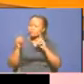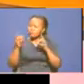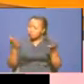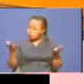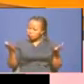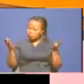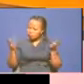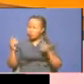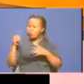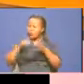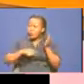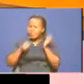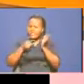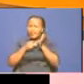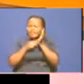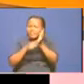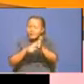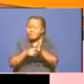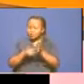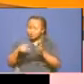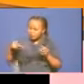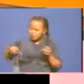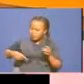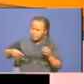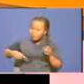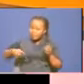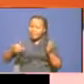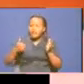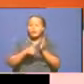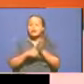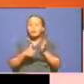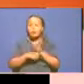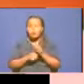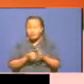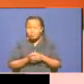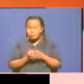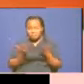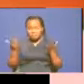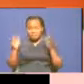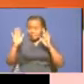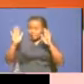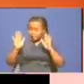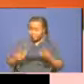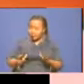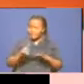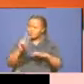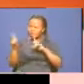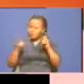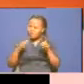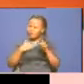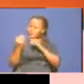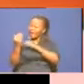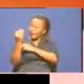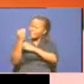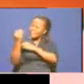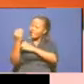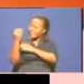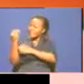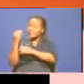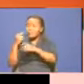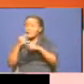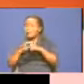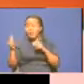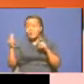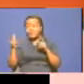What are the signs of kidney problems? That's a very important question. I keep on getting asked that. Unfortunately, until you are in the